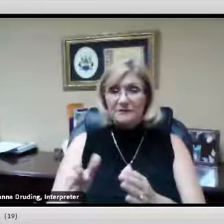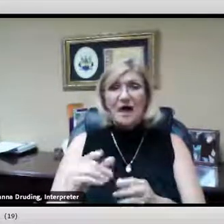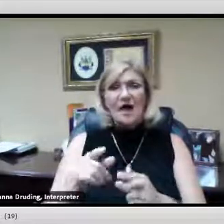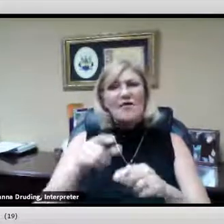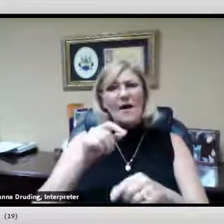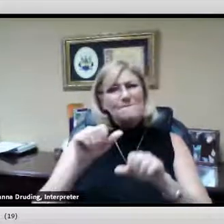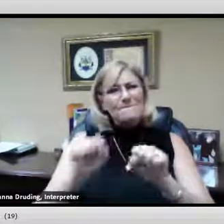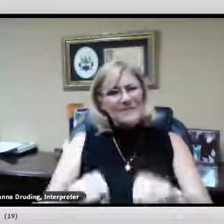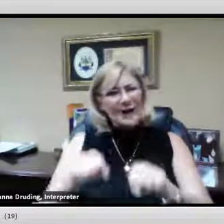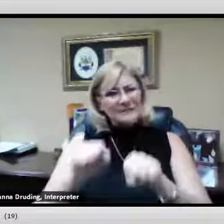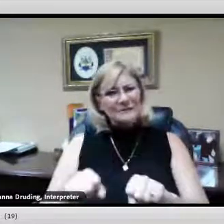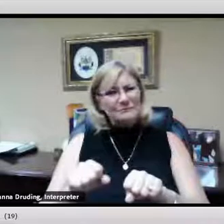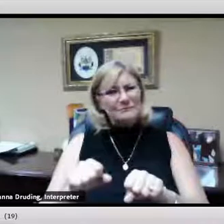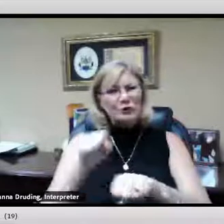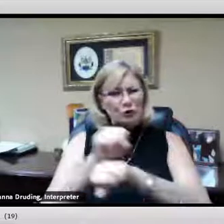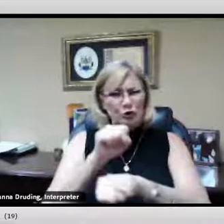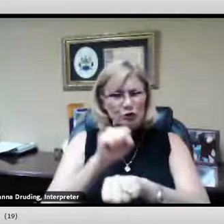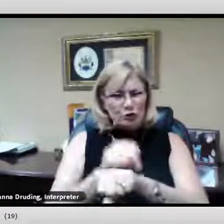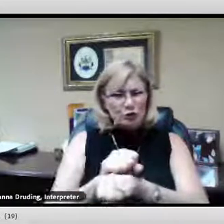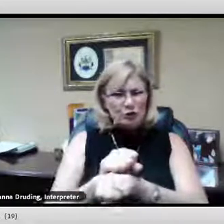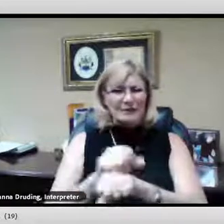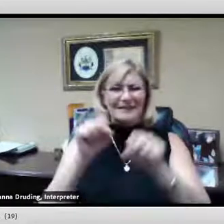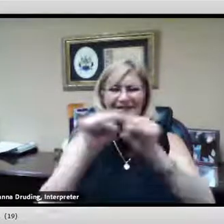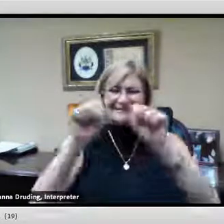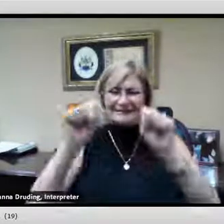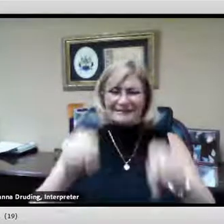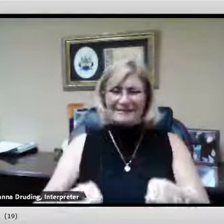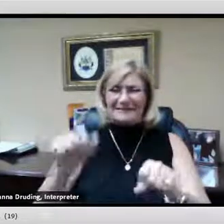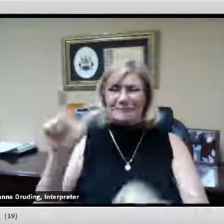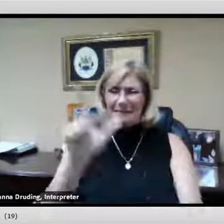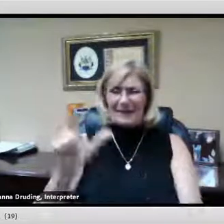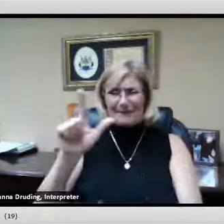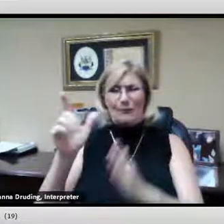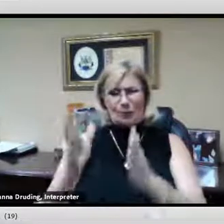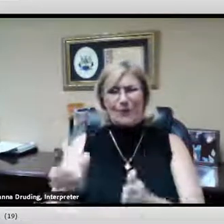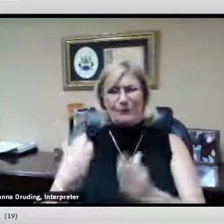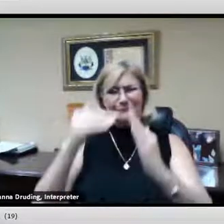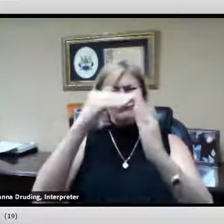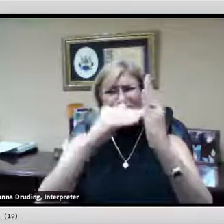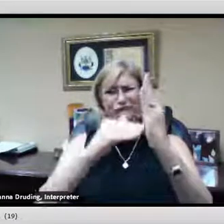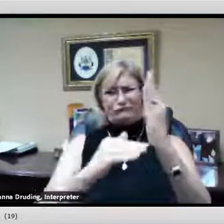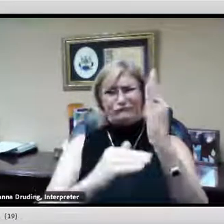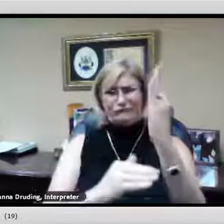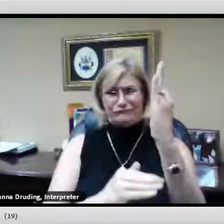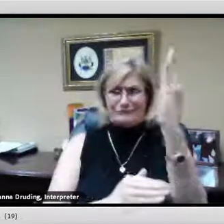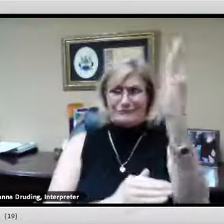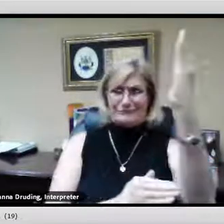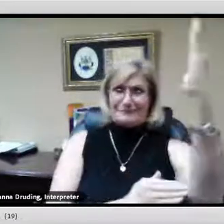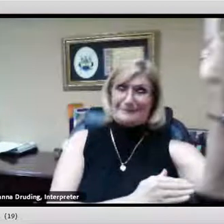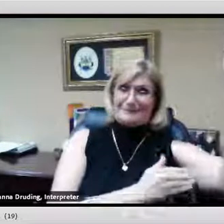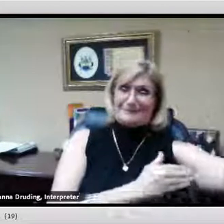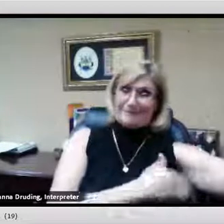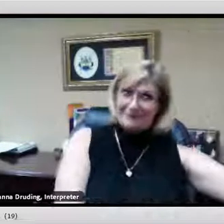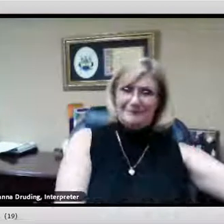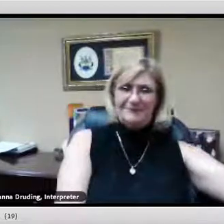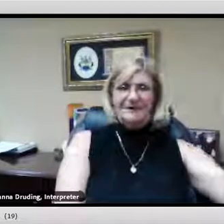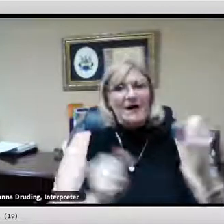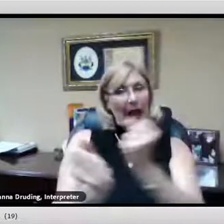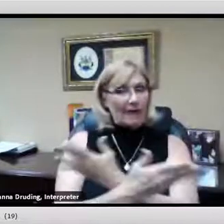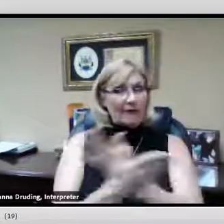possible duties of a systems librarian. It's a pretty long list of the things you might do, and it actually doesn't include everything that I